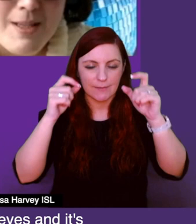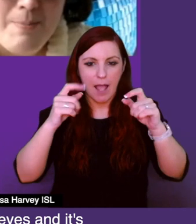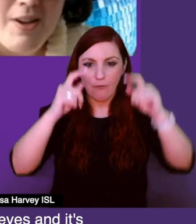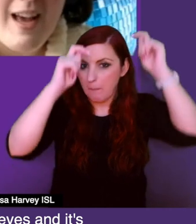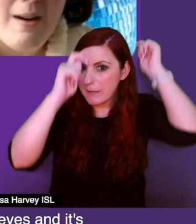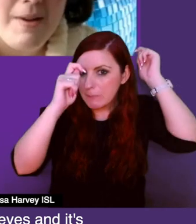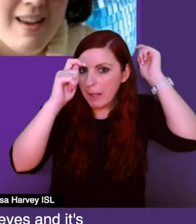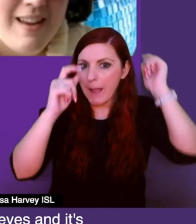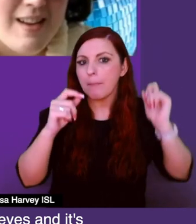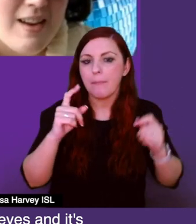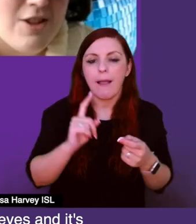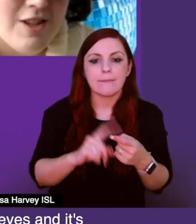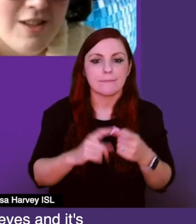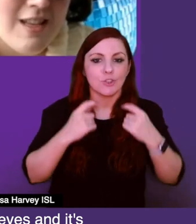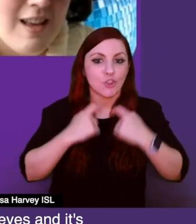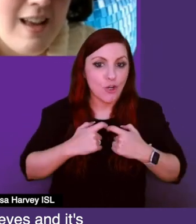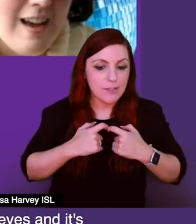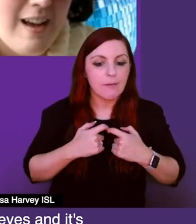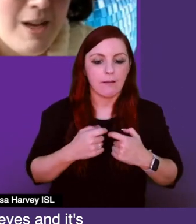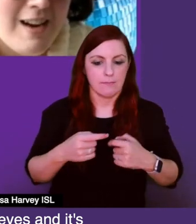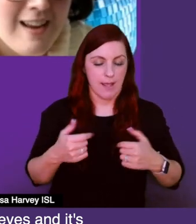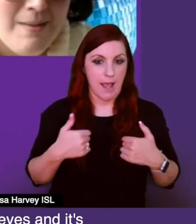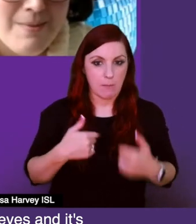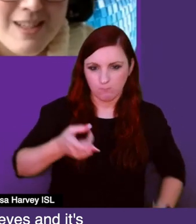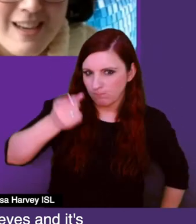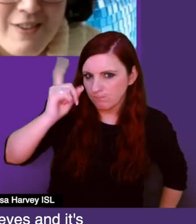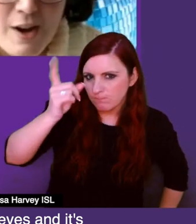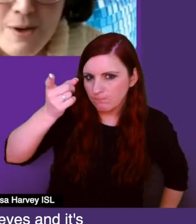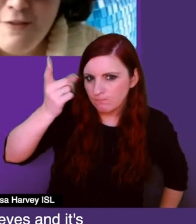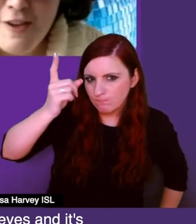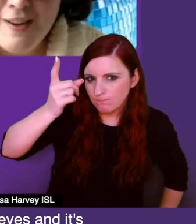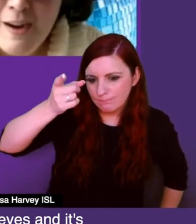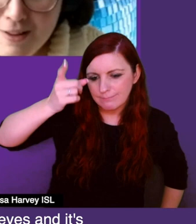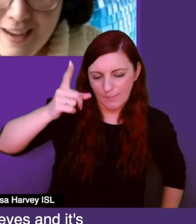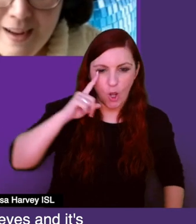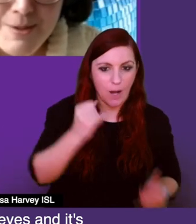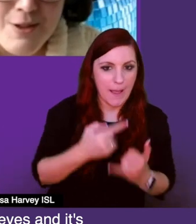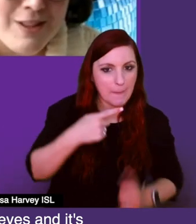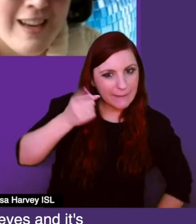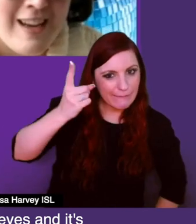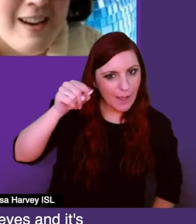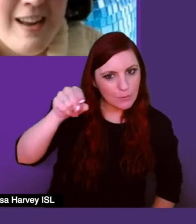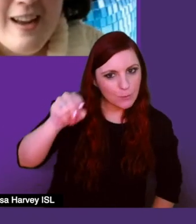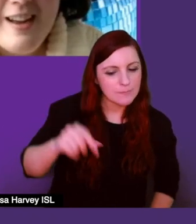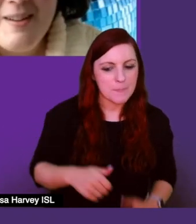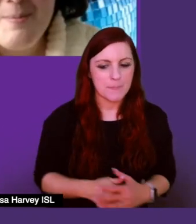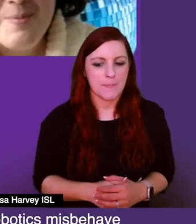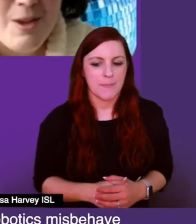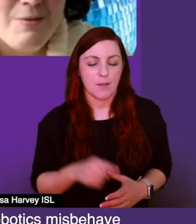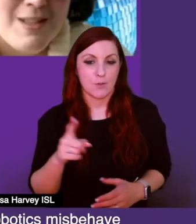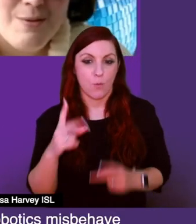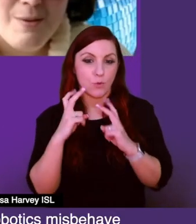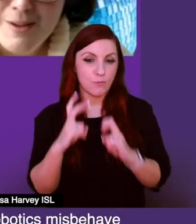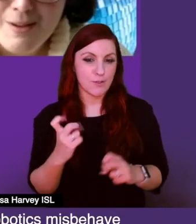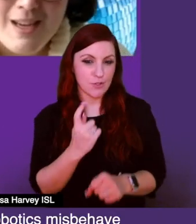a baseball cap and a shirt. And I've got one finger up like I'm scolding it.